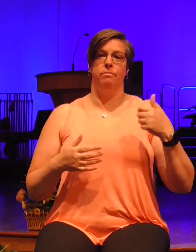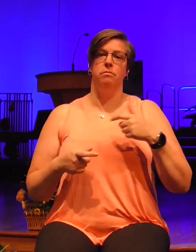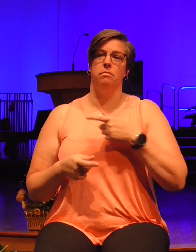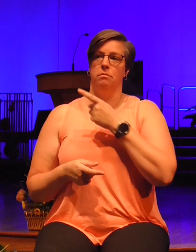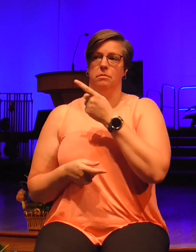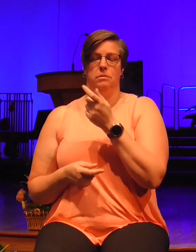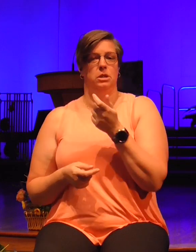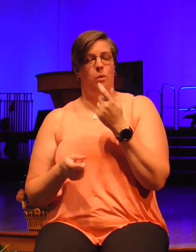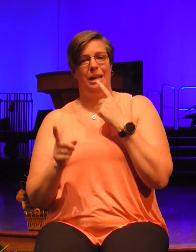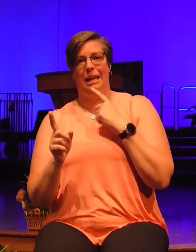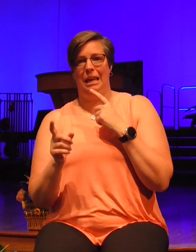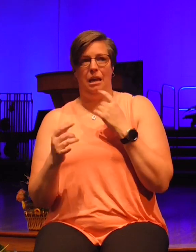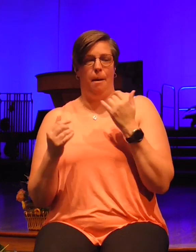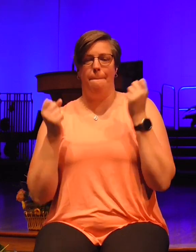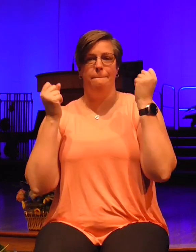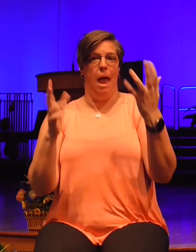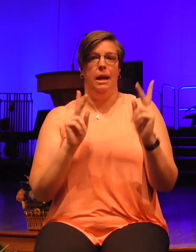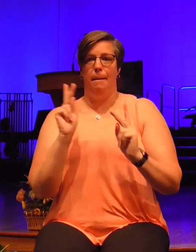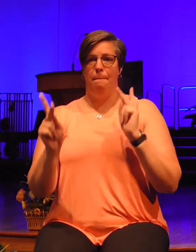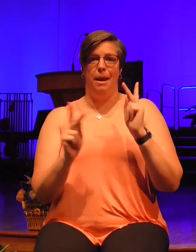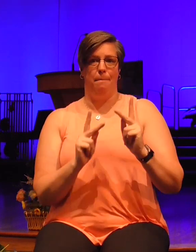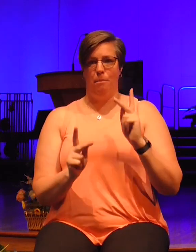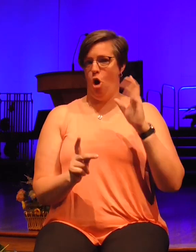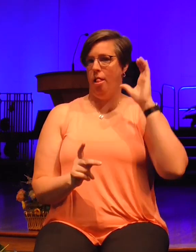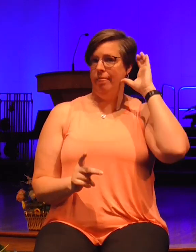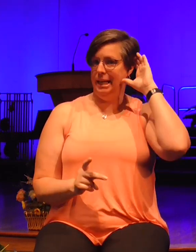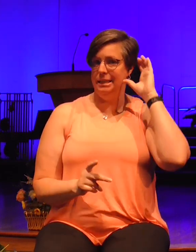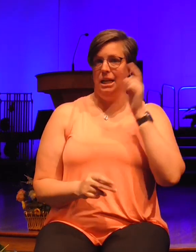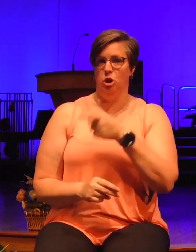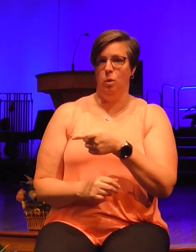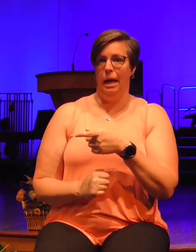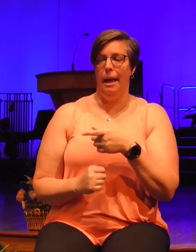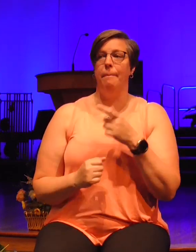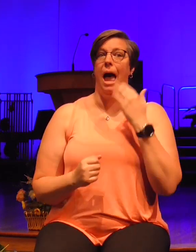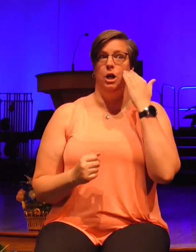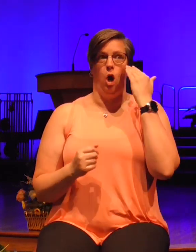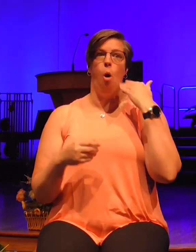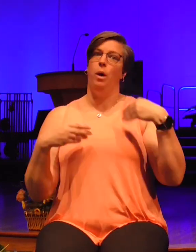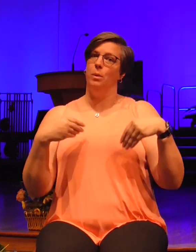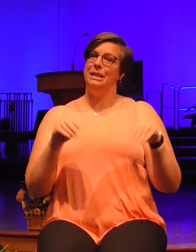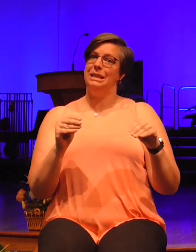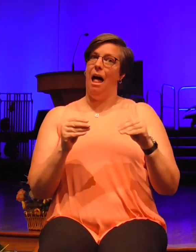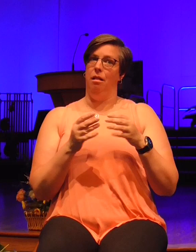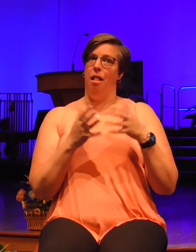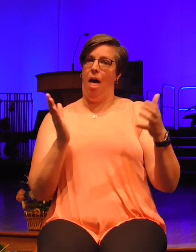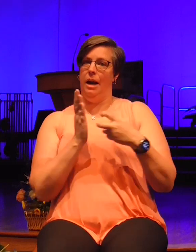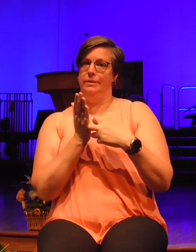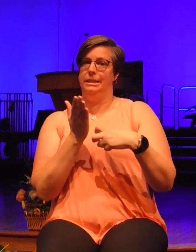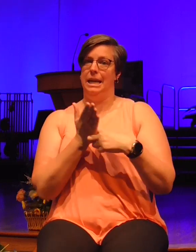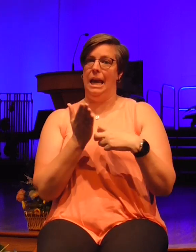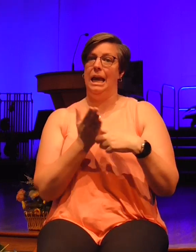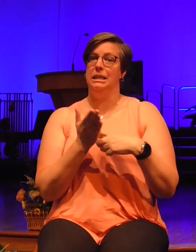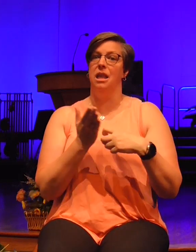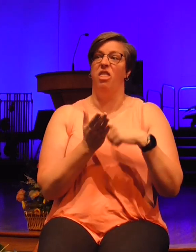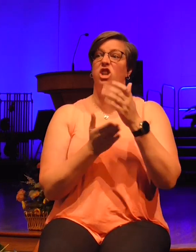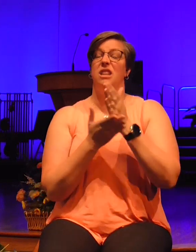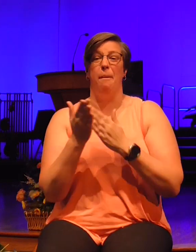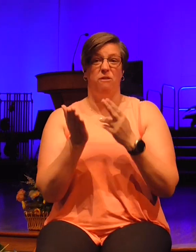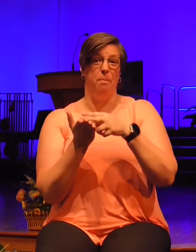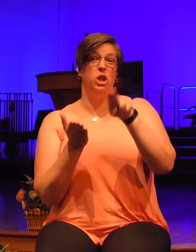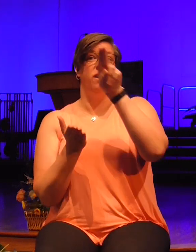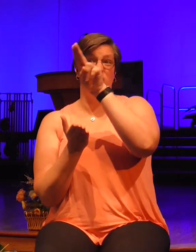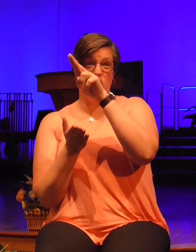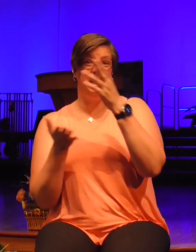him. And I know that we're going to sell a lot of tickets. We have a lot of people outside of Mile High, even some of the universities